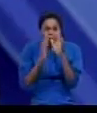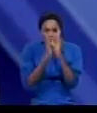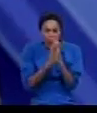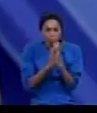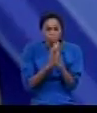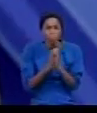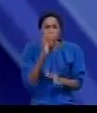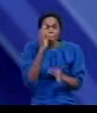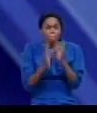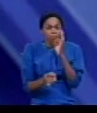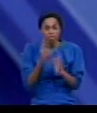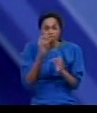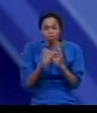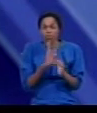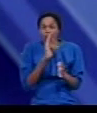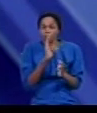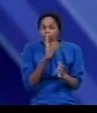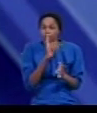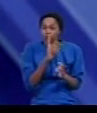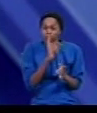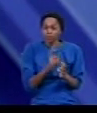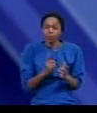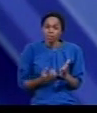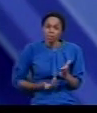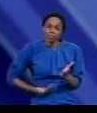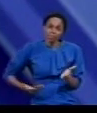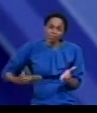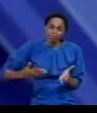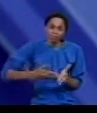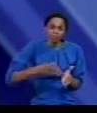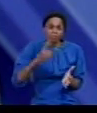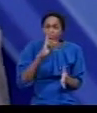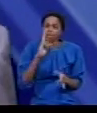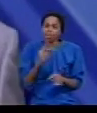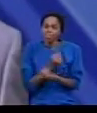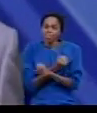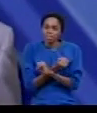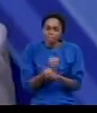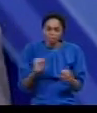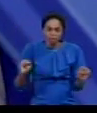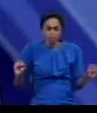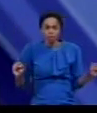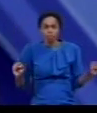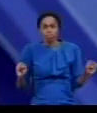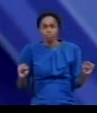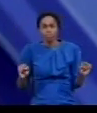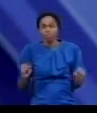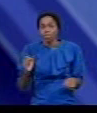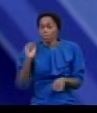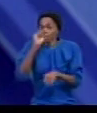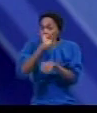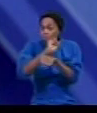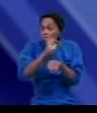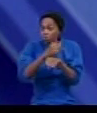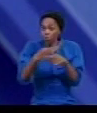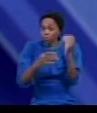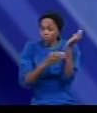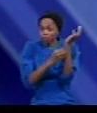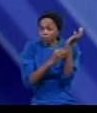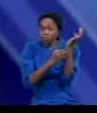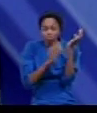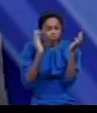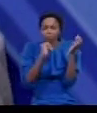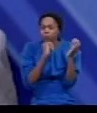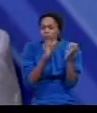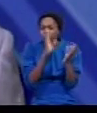if you are truly born again, saved by grace, works of the flesh should not be manifesting in